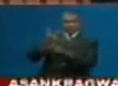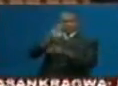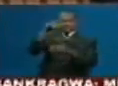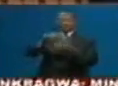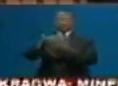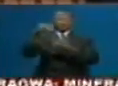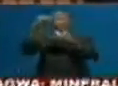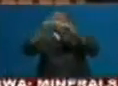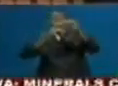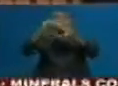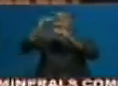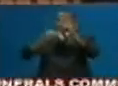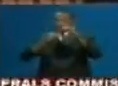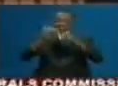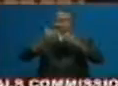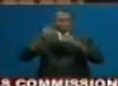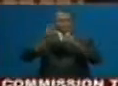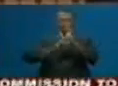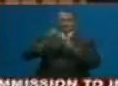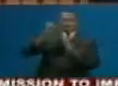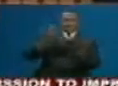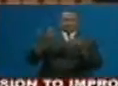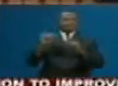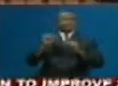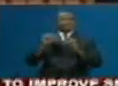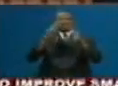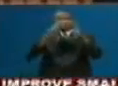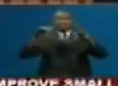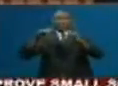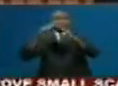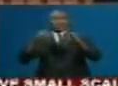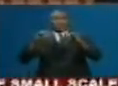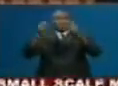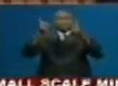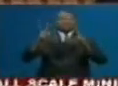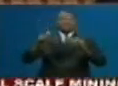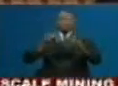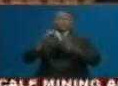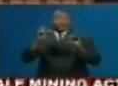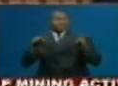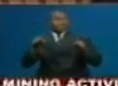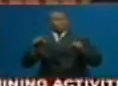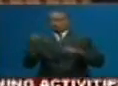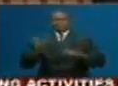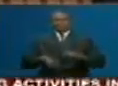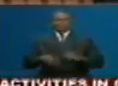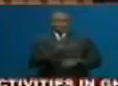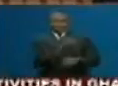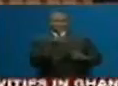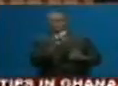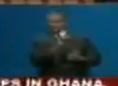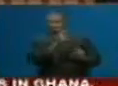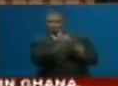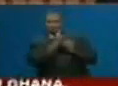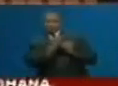infrastructural development. You cannot develop if the infrastructure foundation is missing. So they were very, very